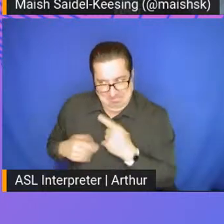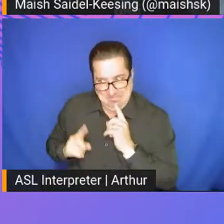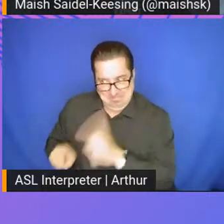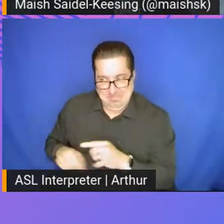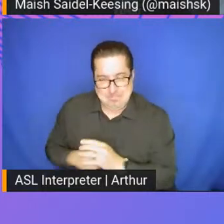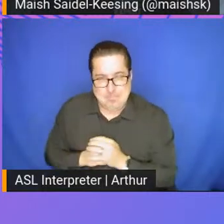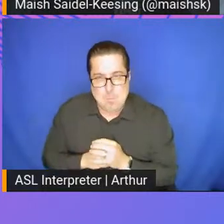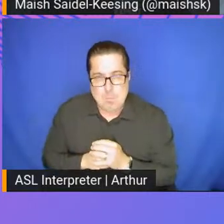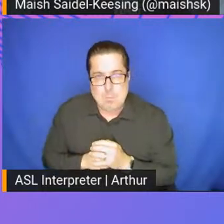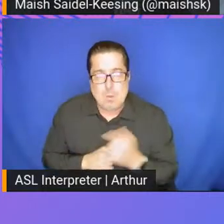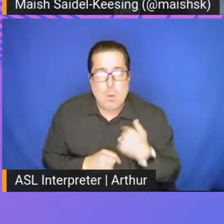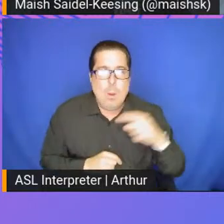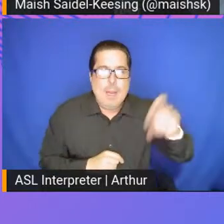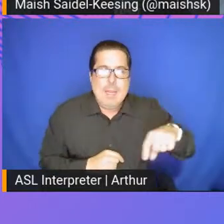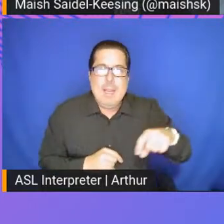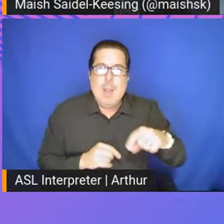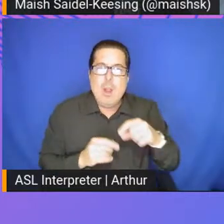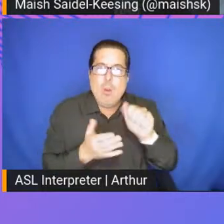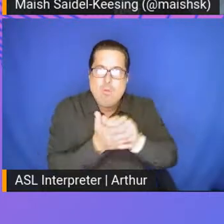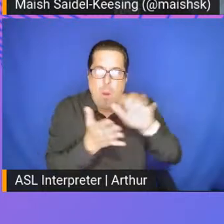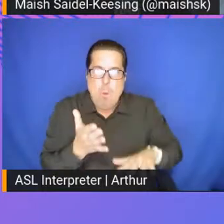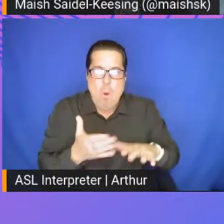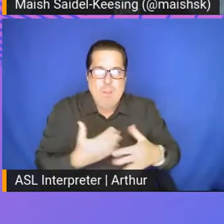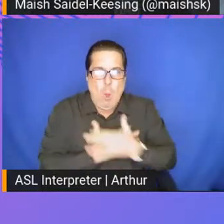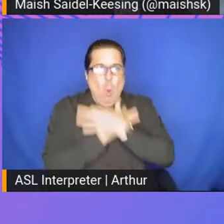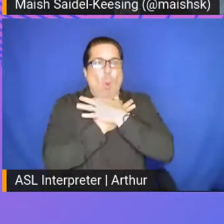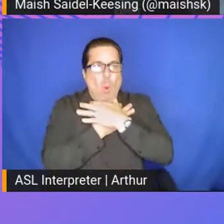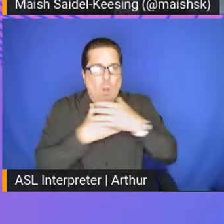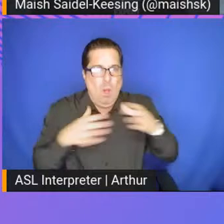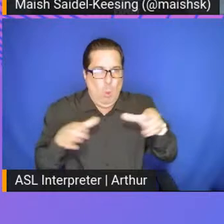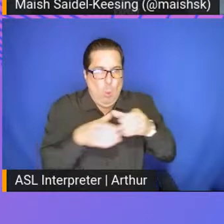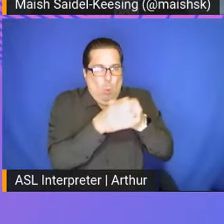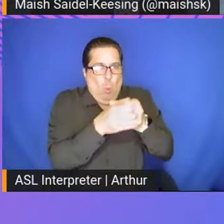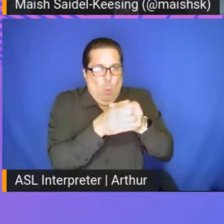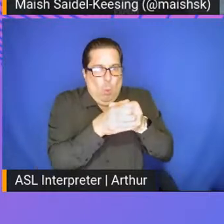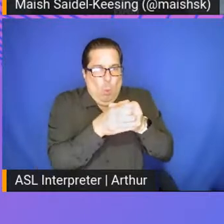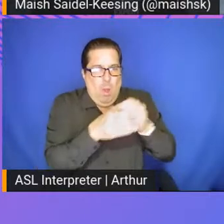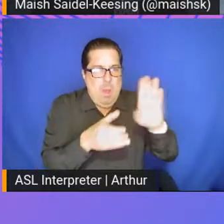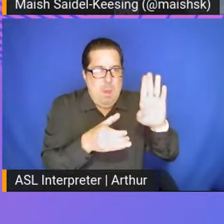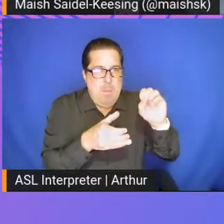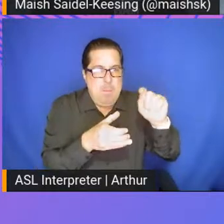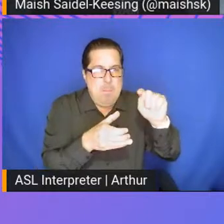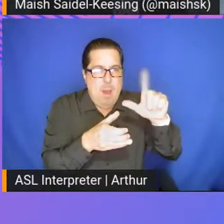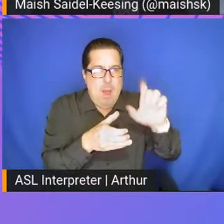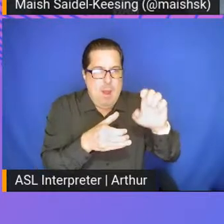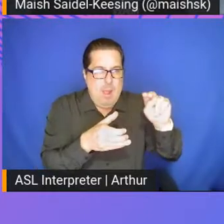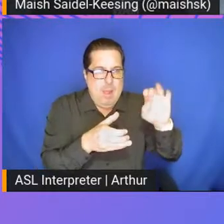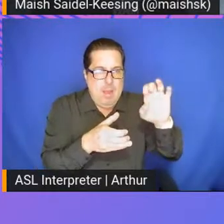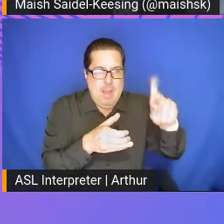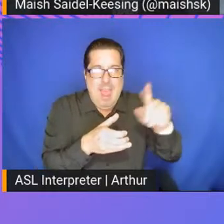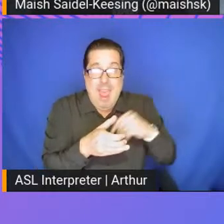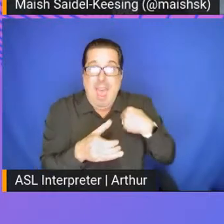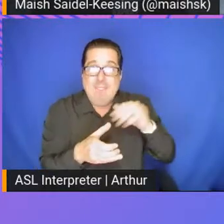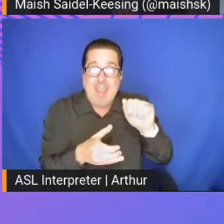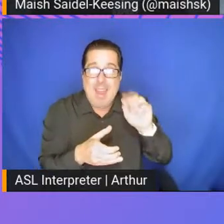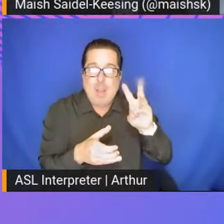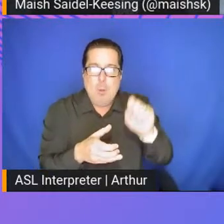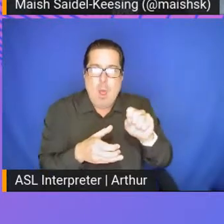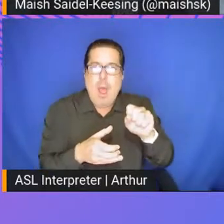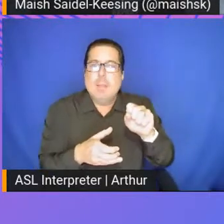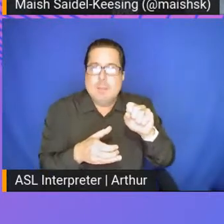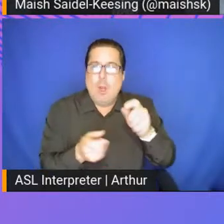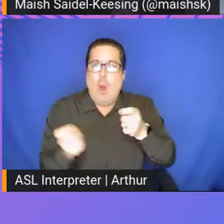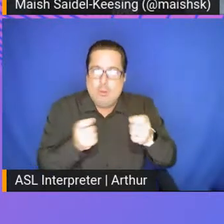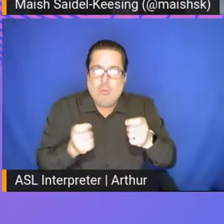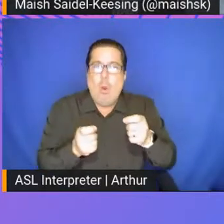we need to remove this bottleneck. And so the first thing we did was we invested in AWS Control Tower. We said, let's